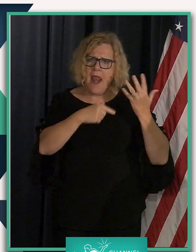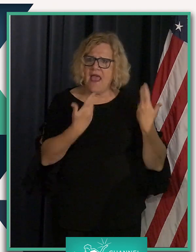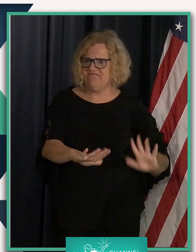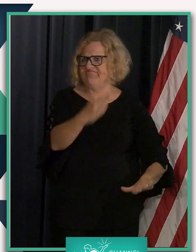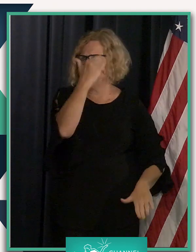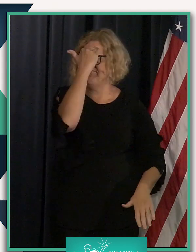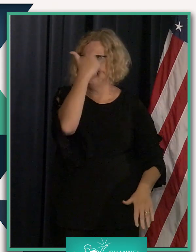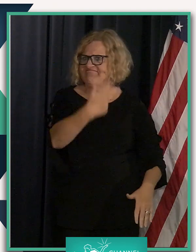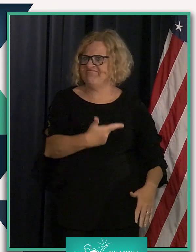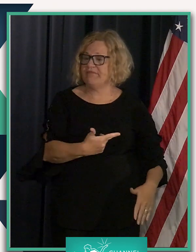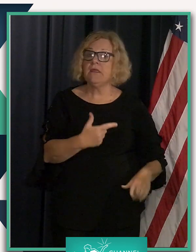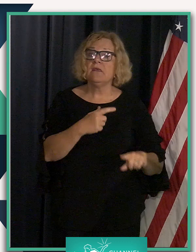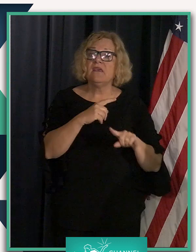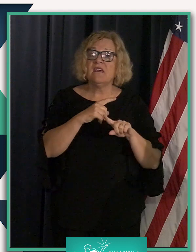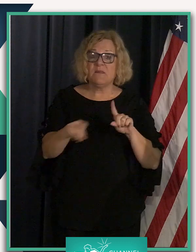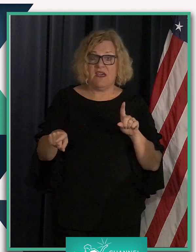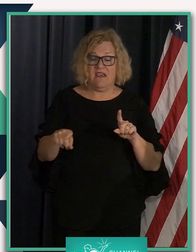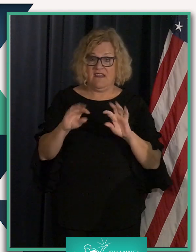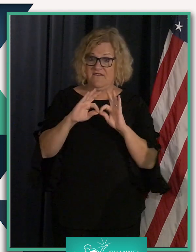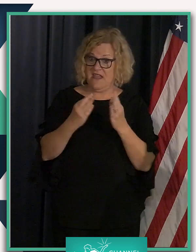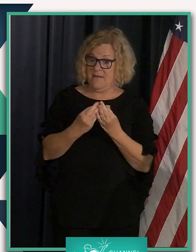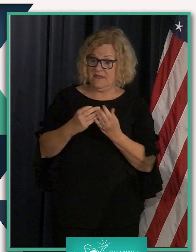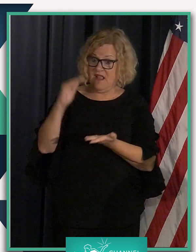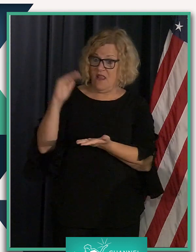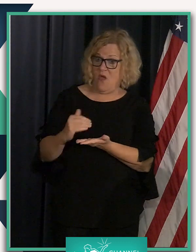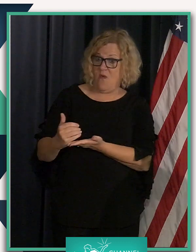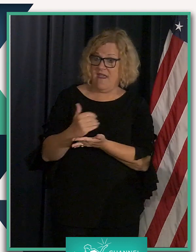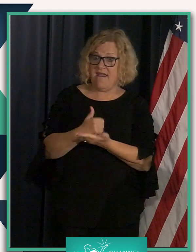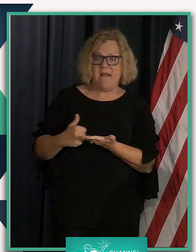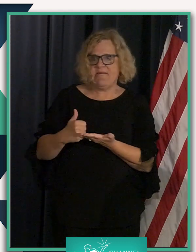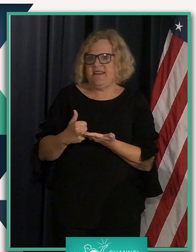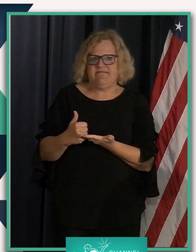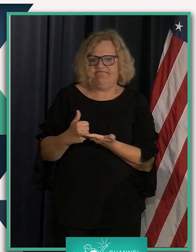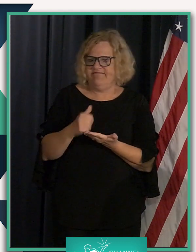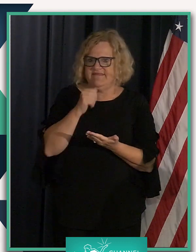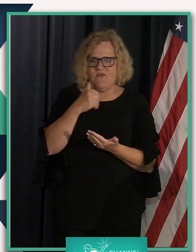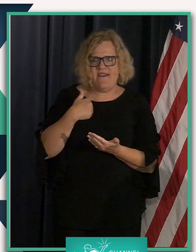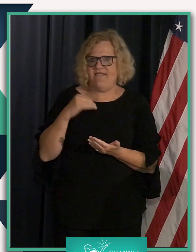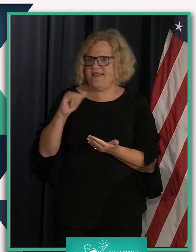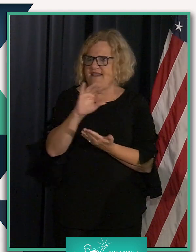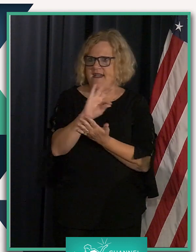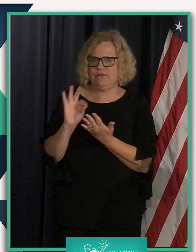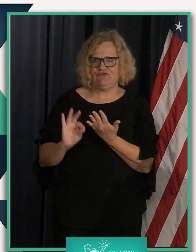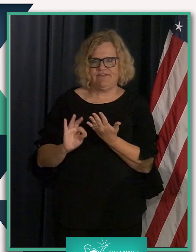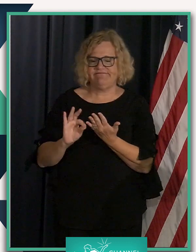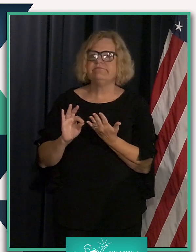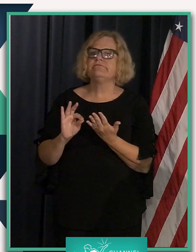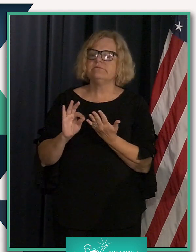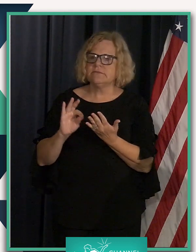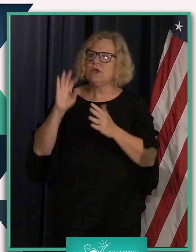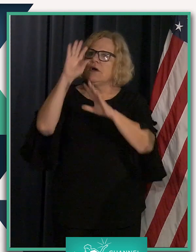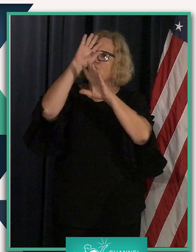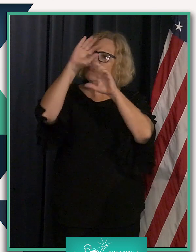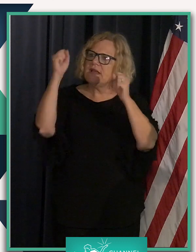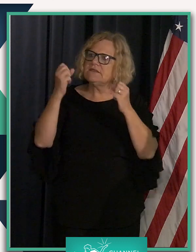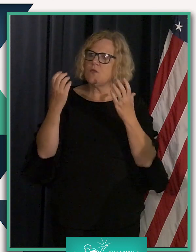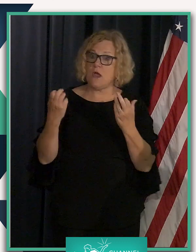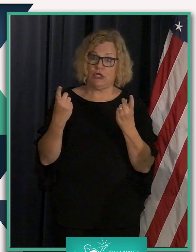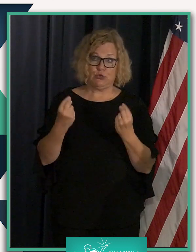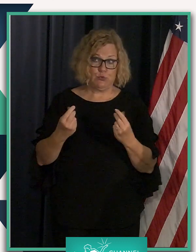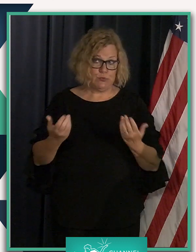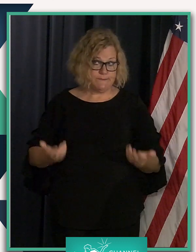education. But families of lower income didn't have those same options. And so what the president wanted to